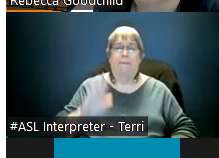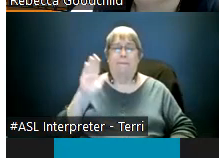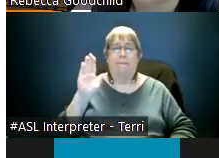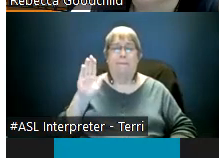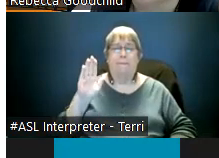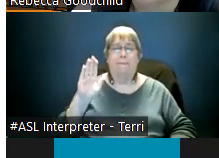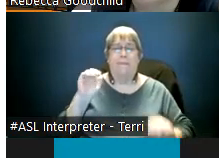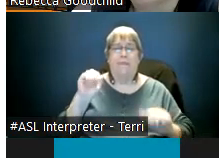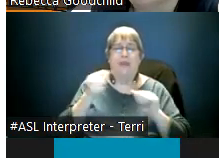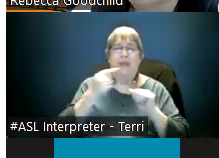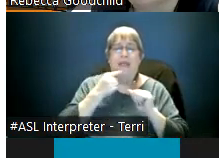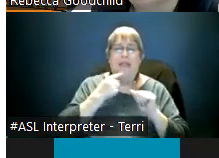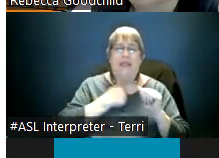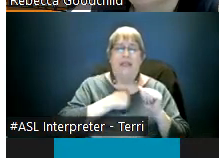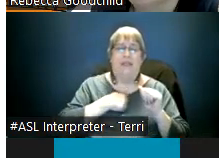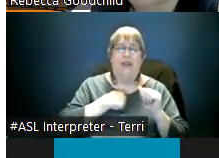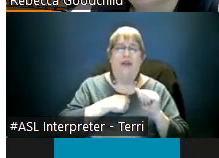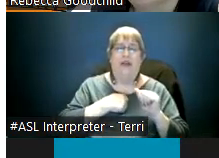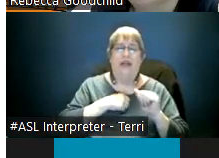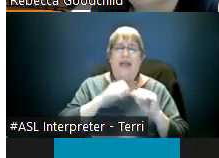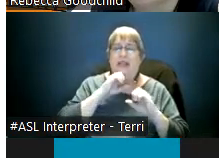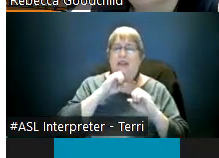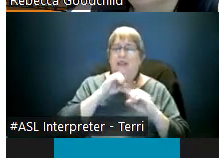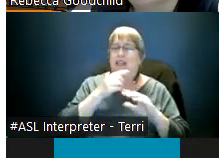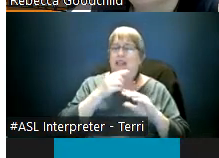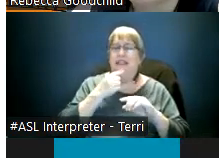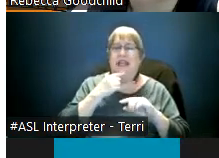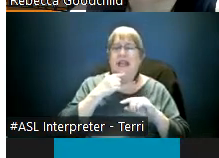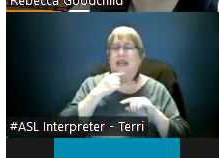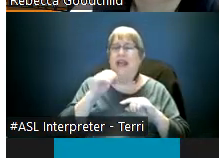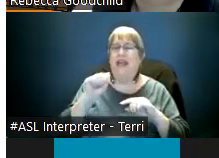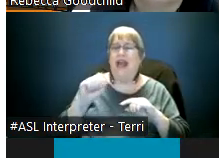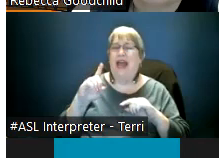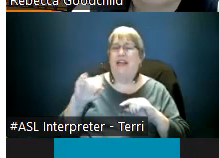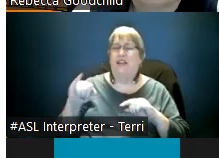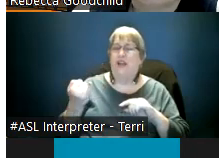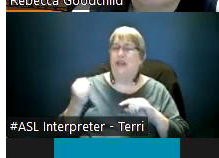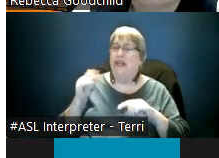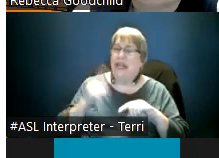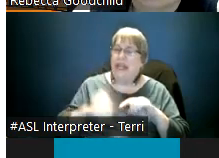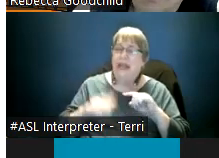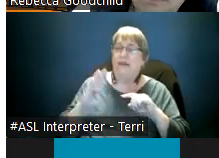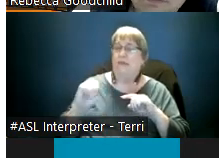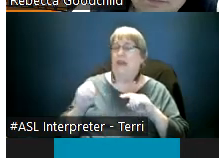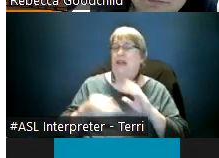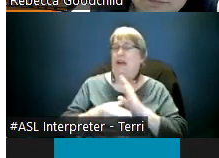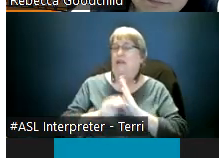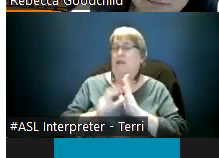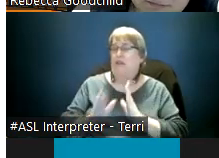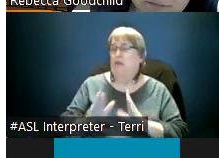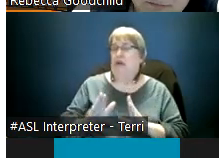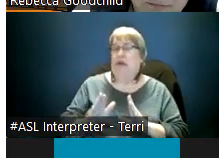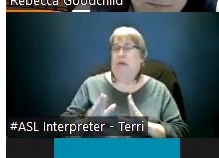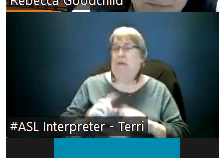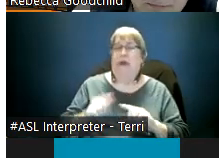just say so? There's nothing actually prohibiting an adjunct from being a reviewer, but we can't